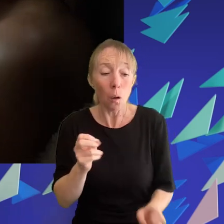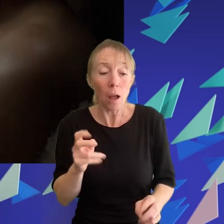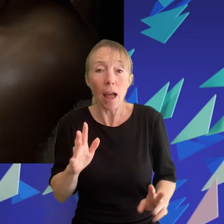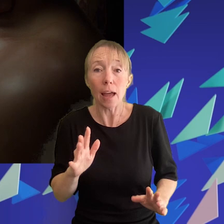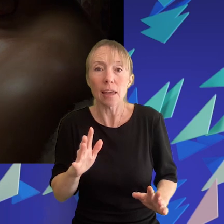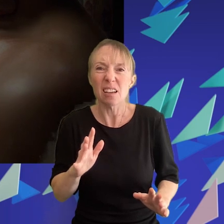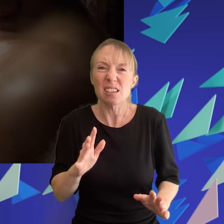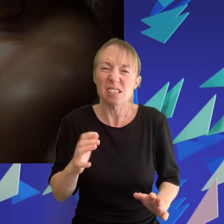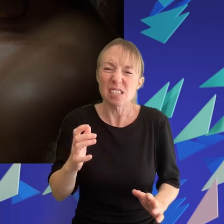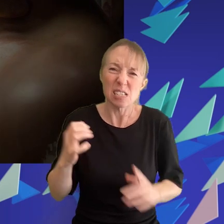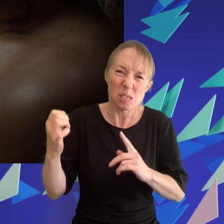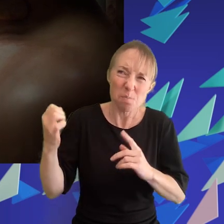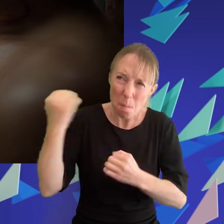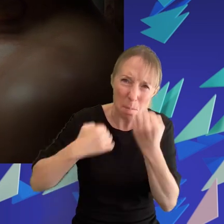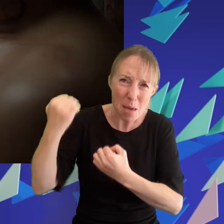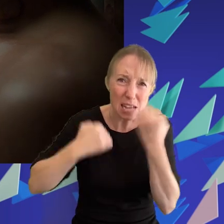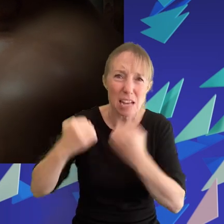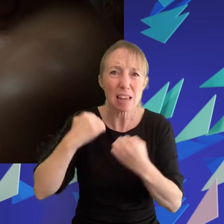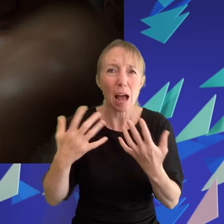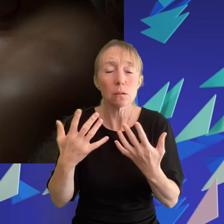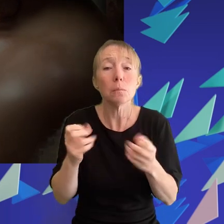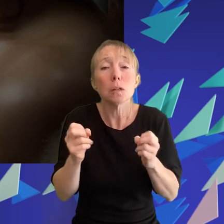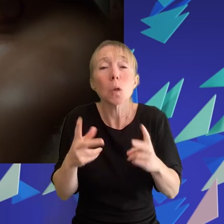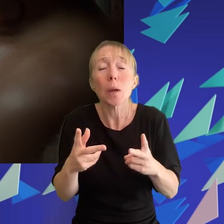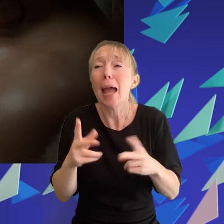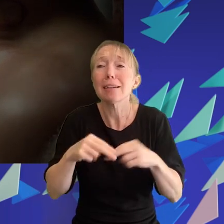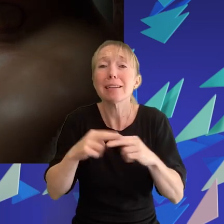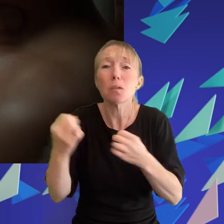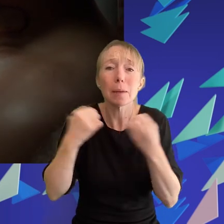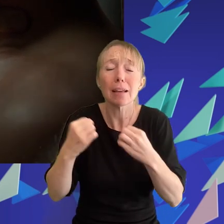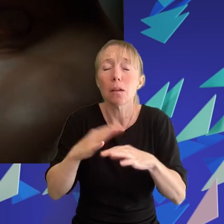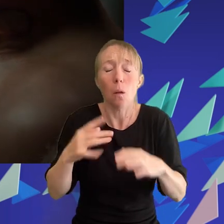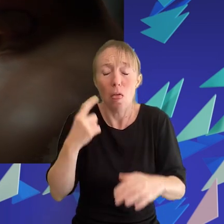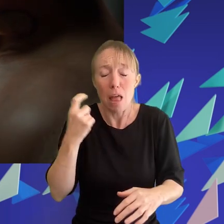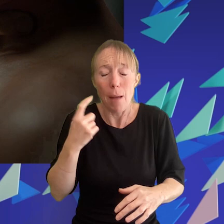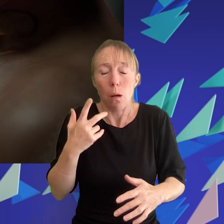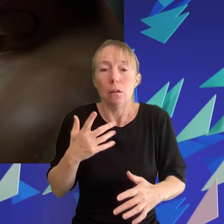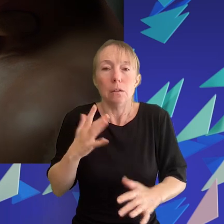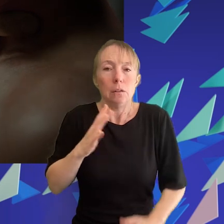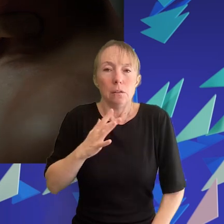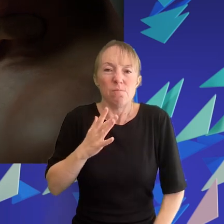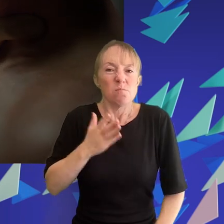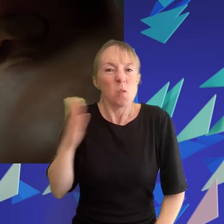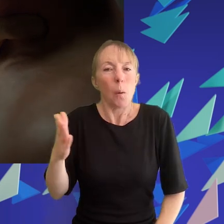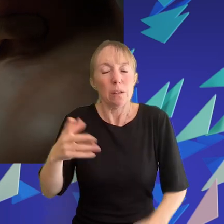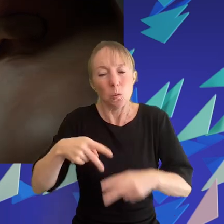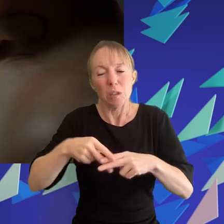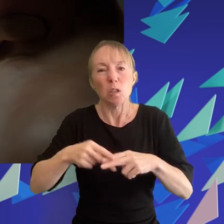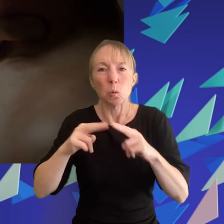He beat the shit out of us. That was okay, though, you know, because at least when he was beating us, he wasn't thinking about taking us out to his tool